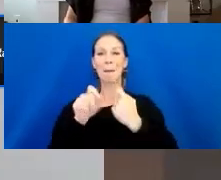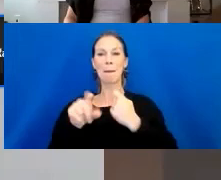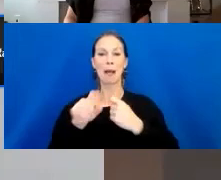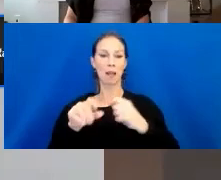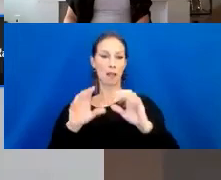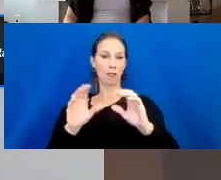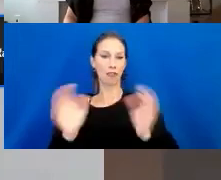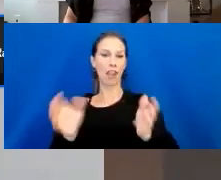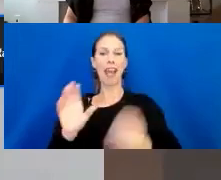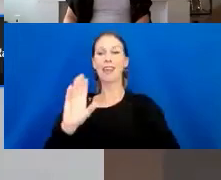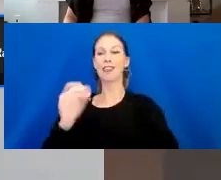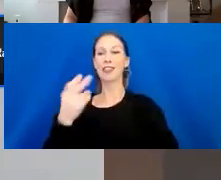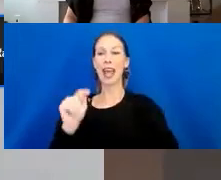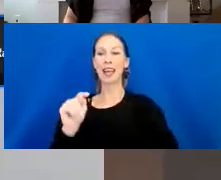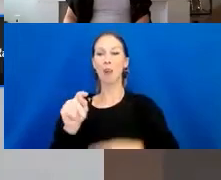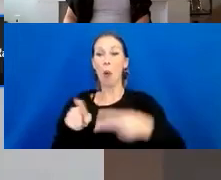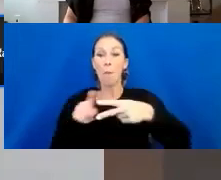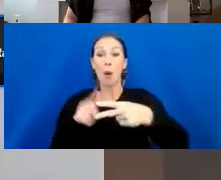is live.